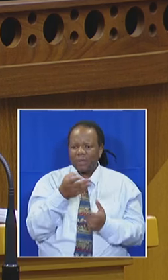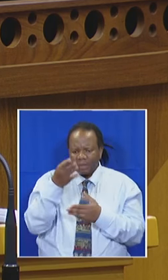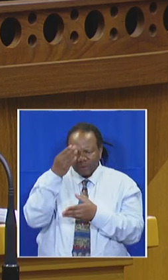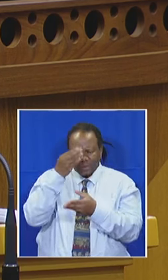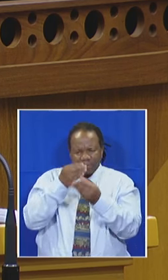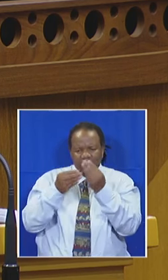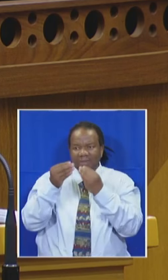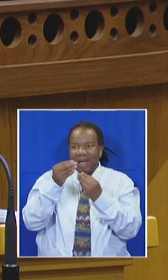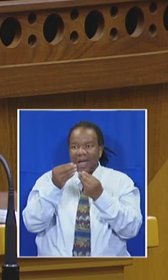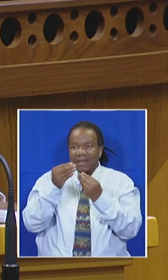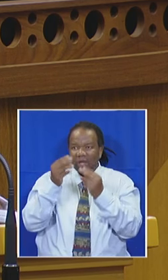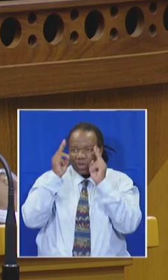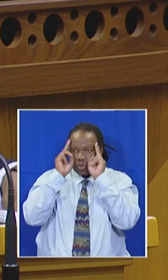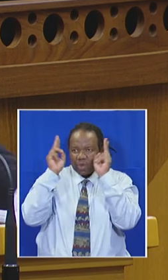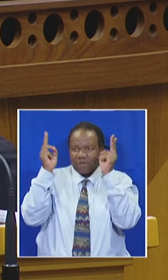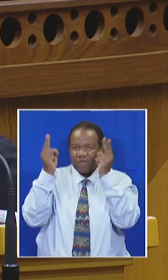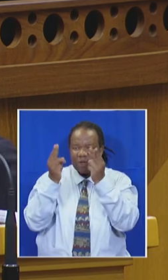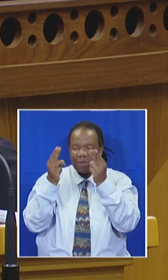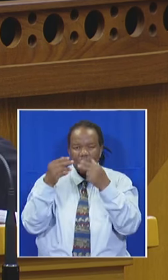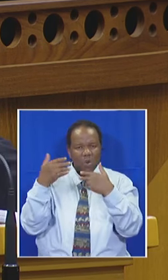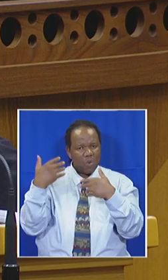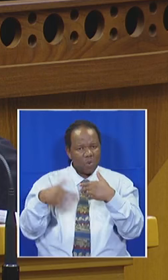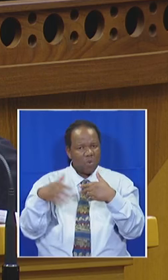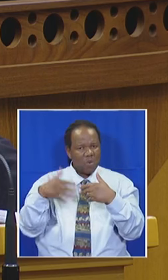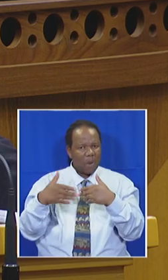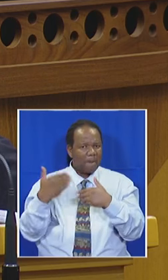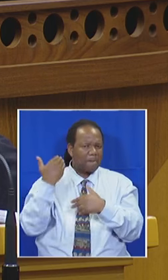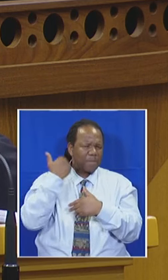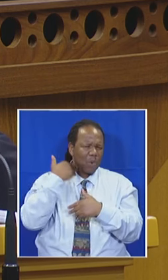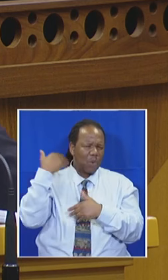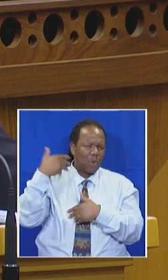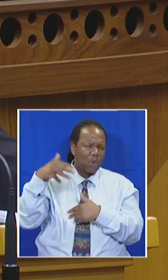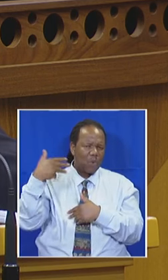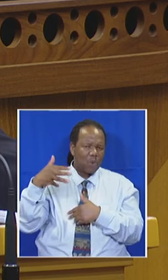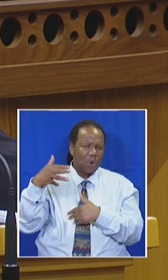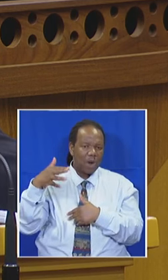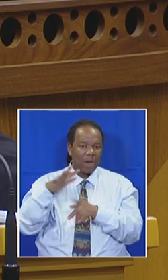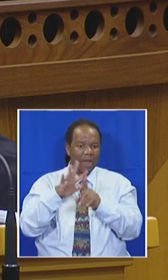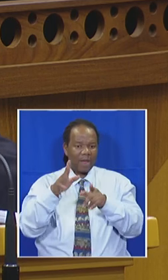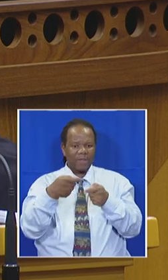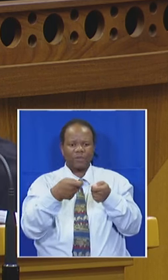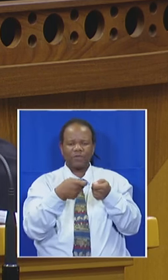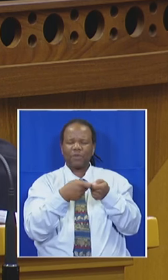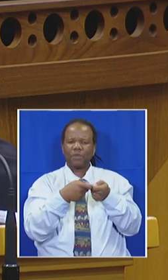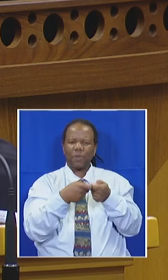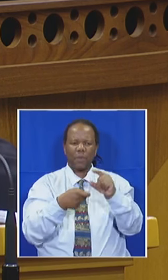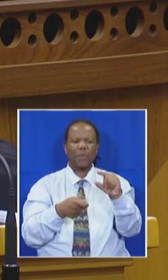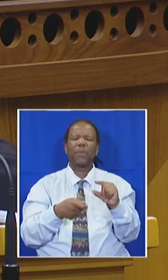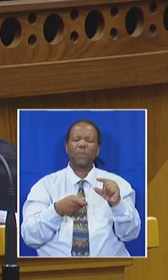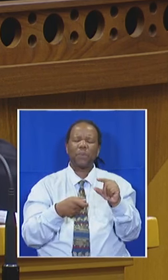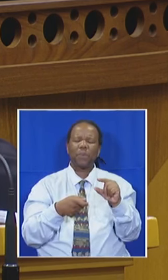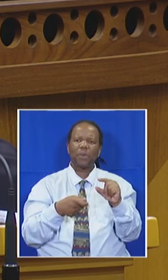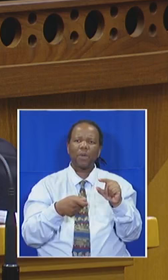at some universities is higher than the subsidy that